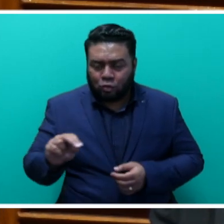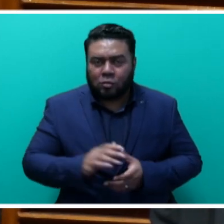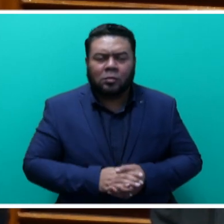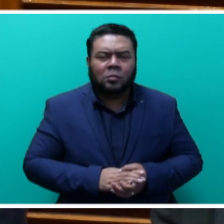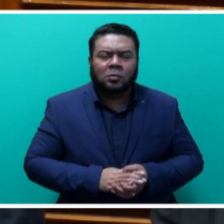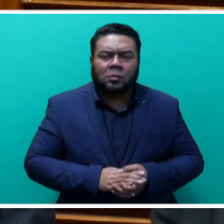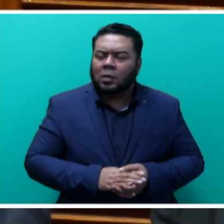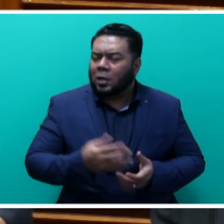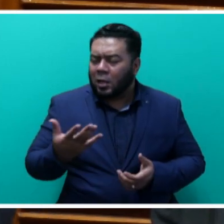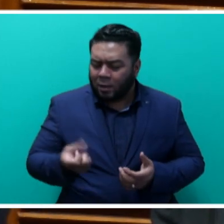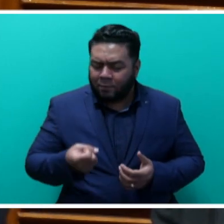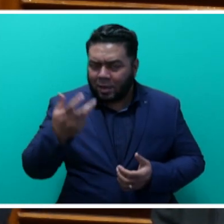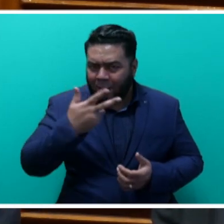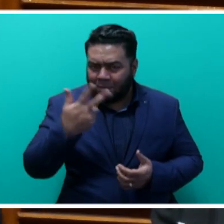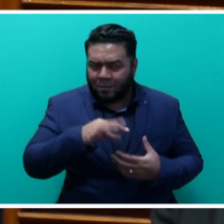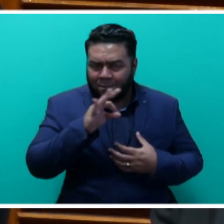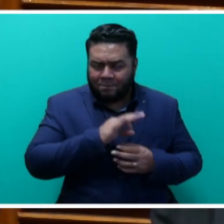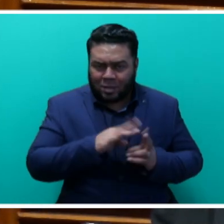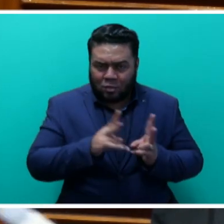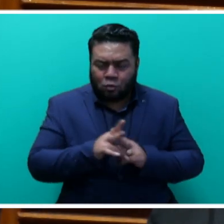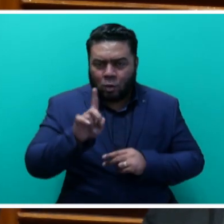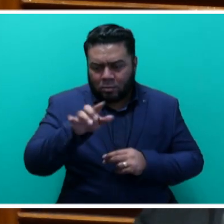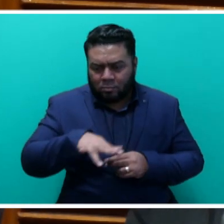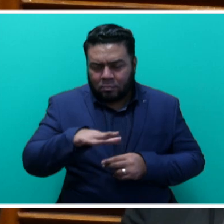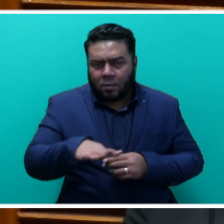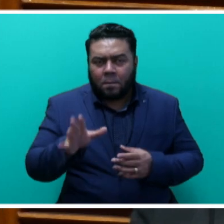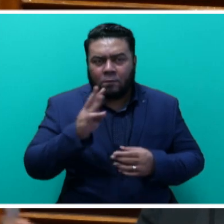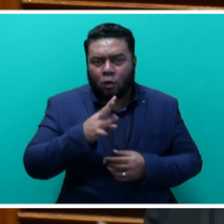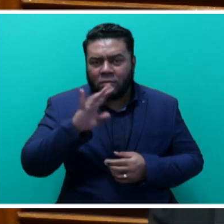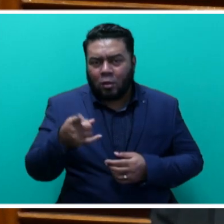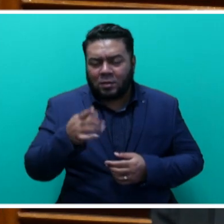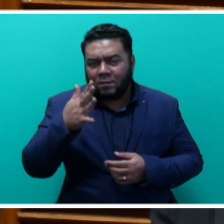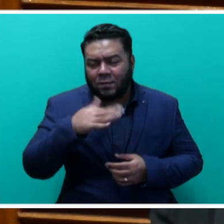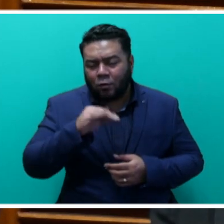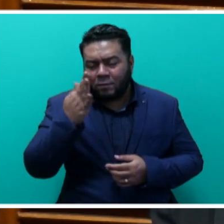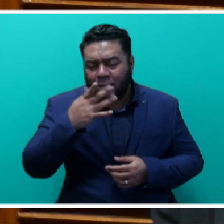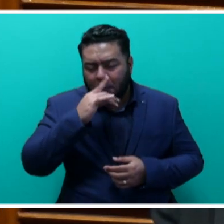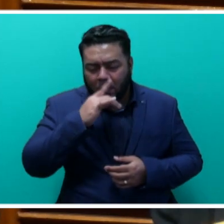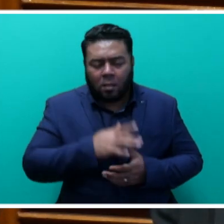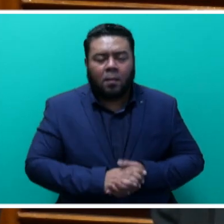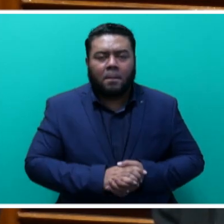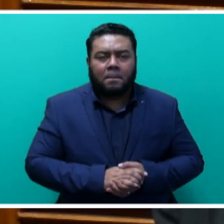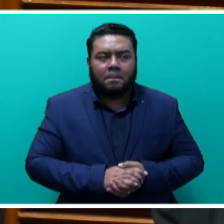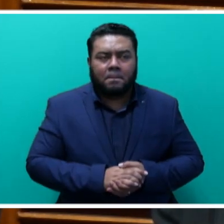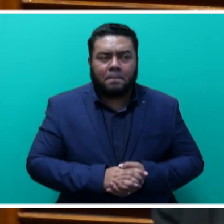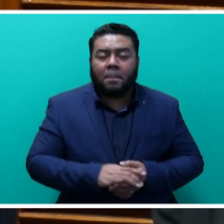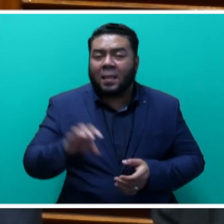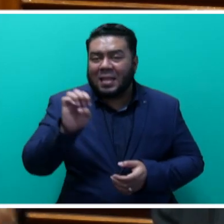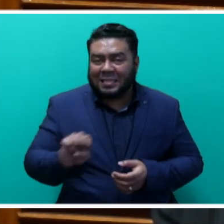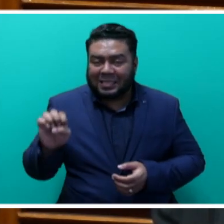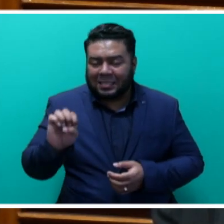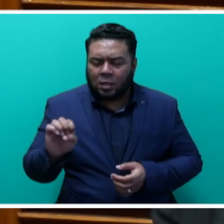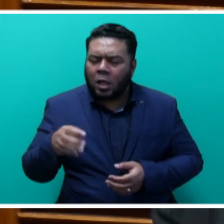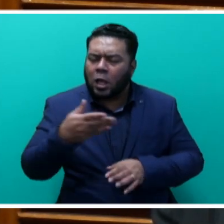benefited 18 villages in 1 settlement with a combined population of 4,559 people. Eastern Division,